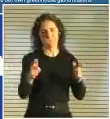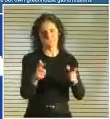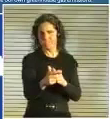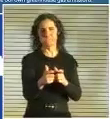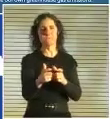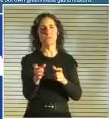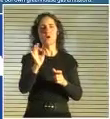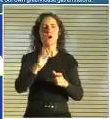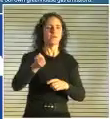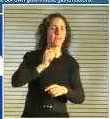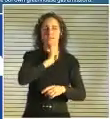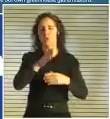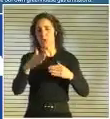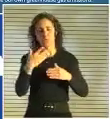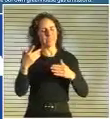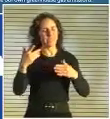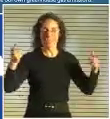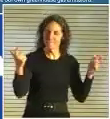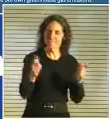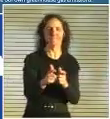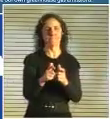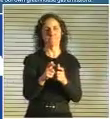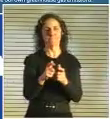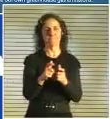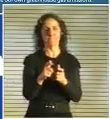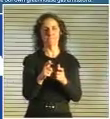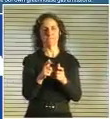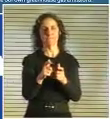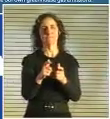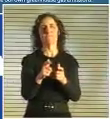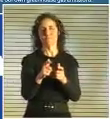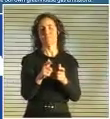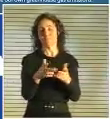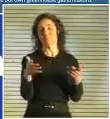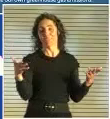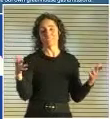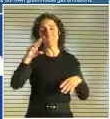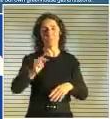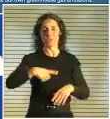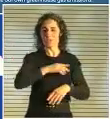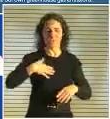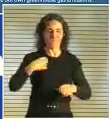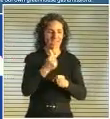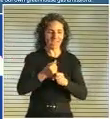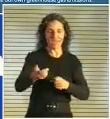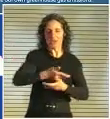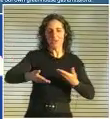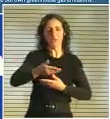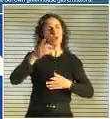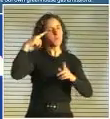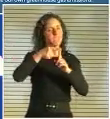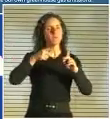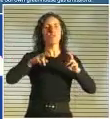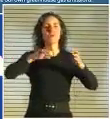But we're also going to work together to use technology that could be deployed to solve many of these challenges, develop